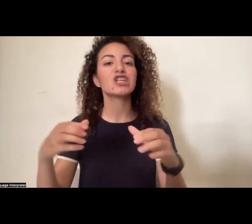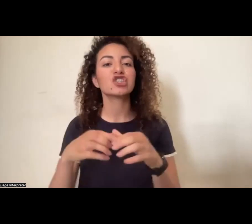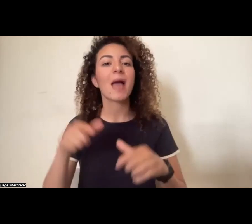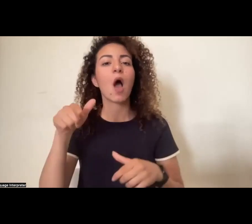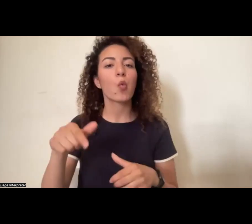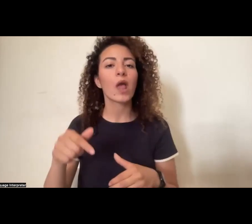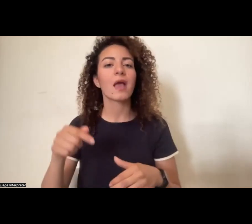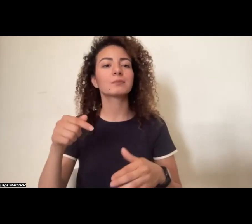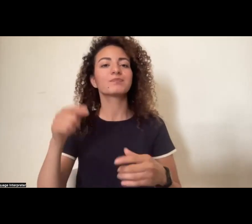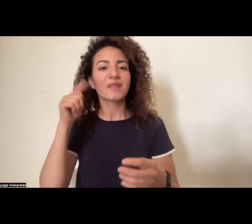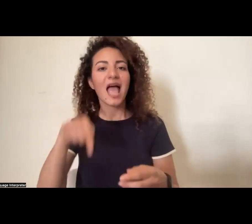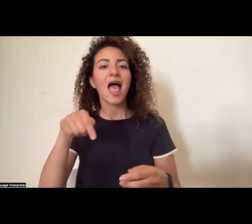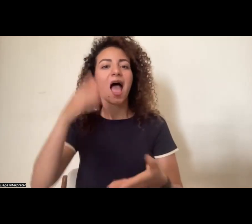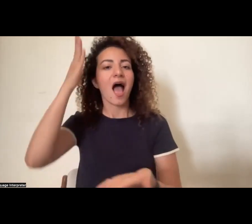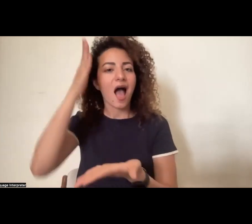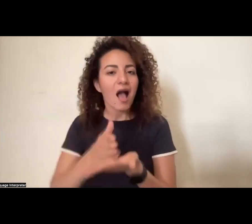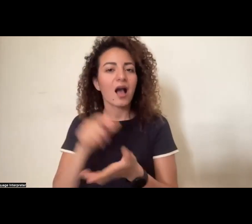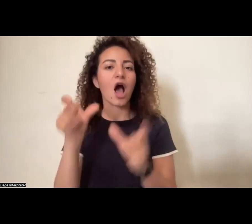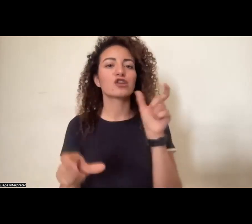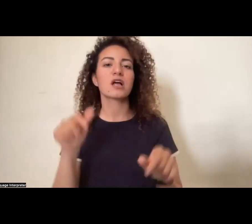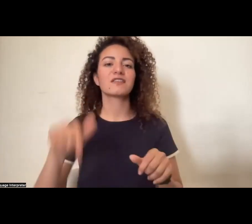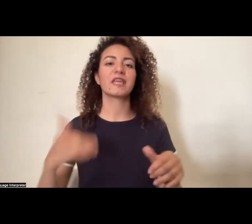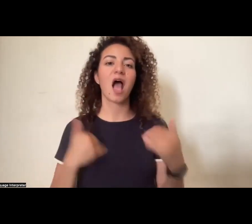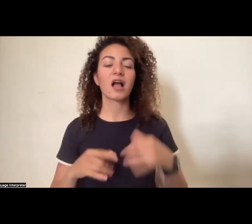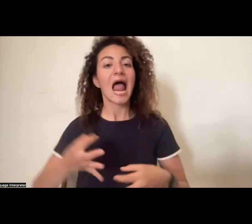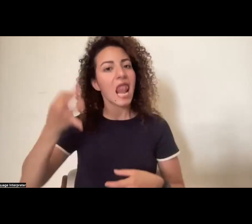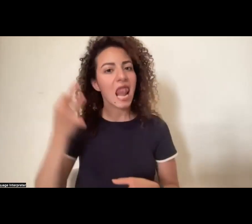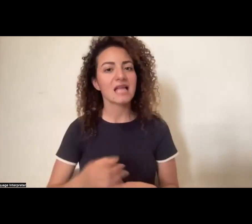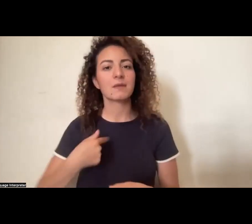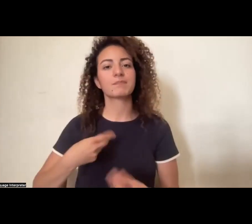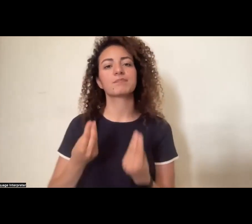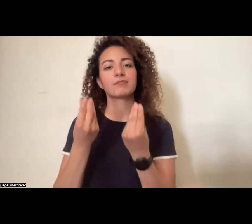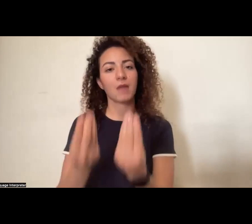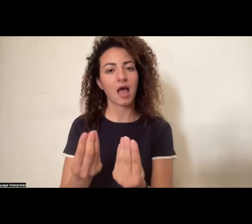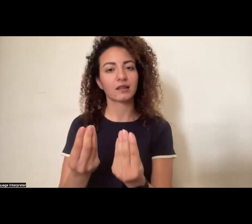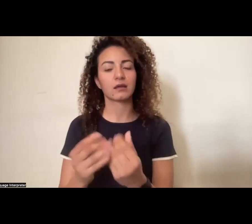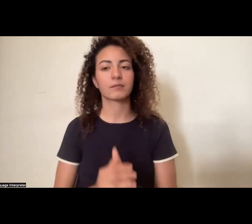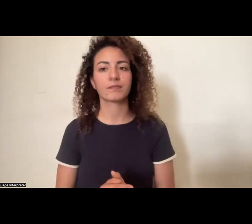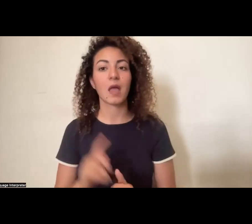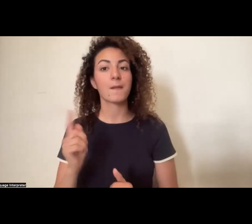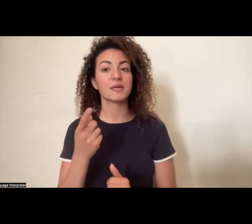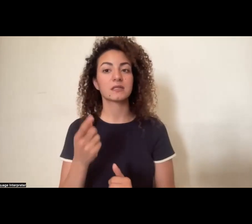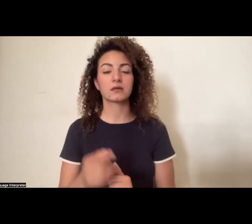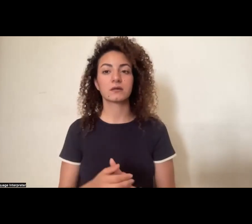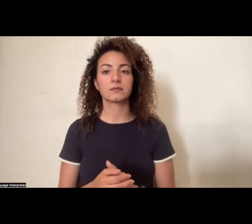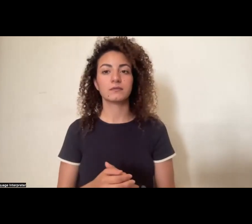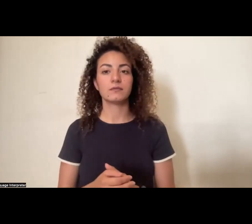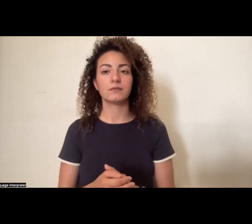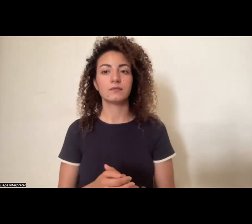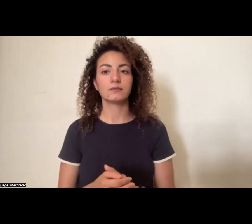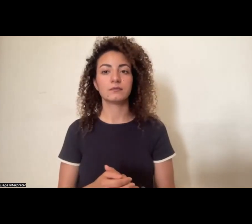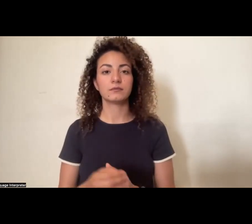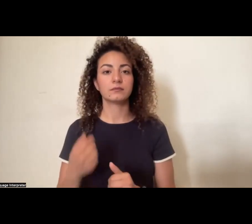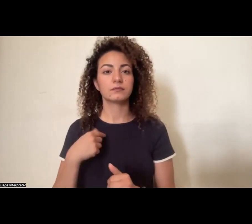of rights of people with disabilities for those to be protected. But the thing is that it's not the